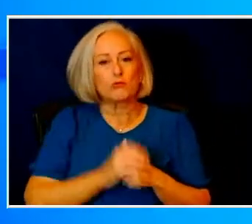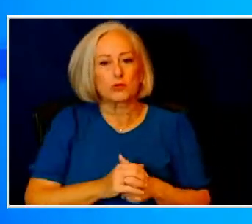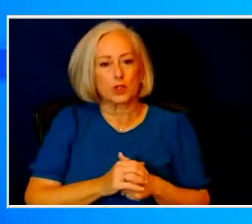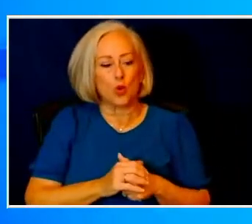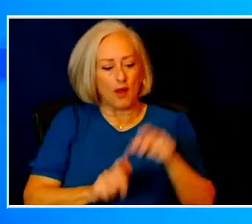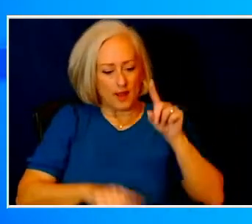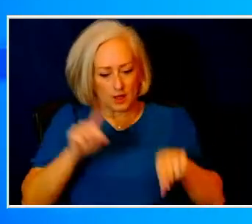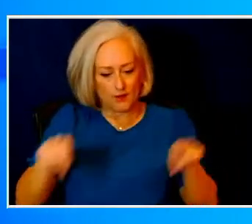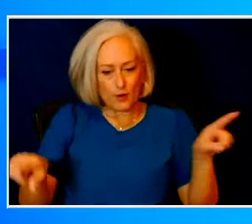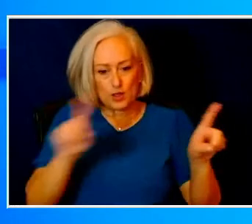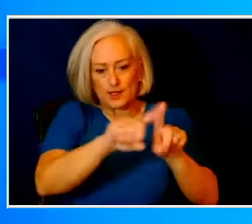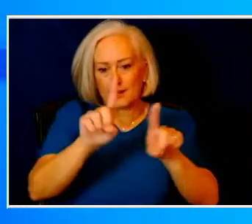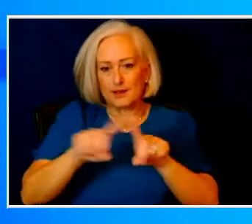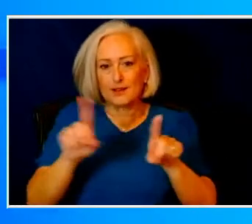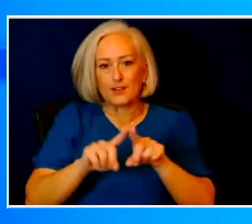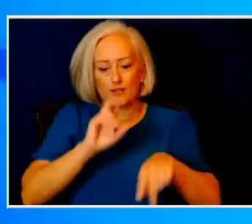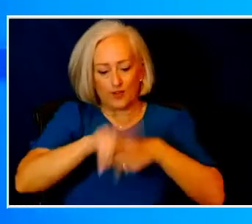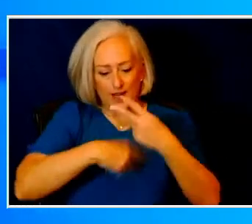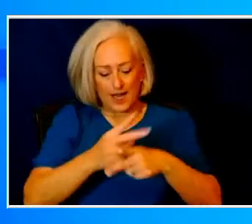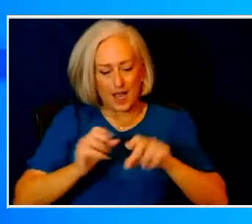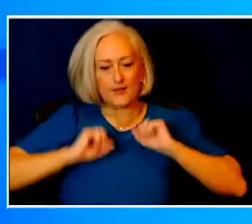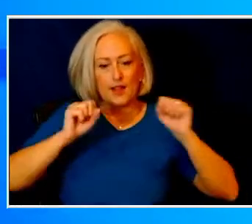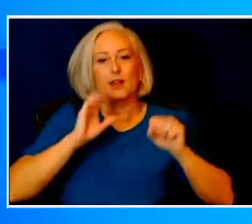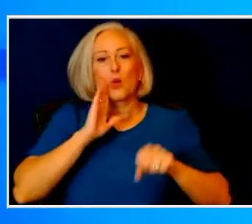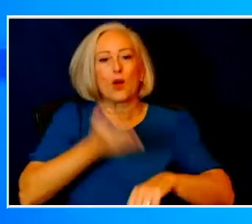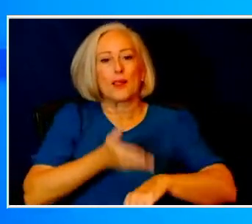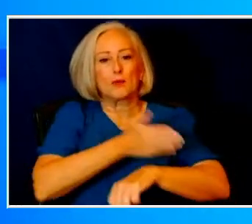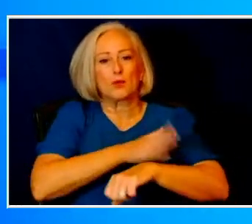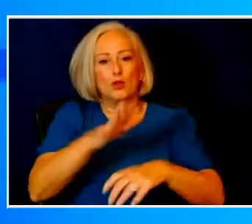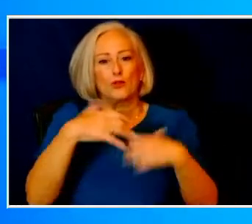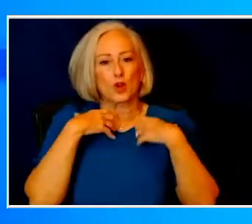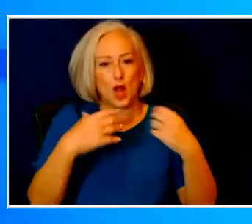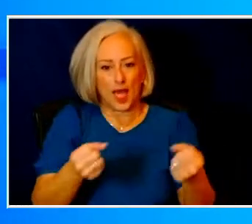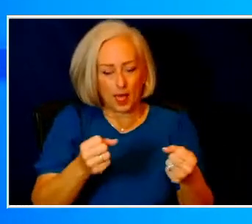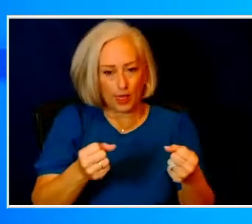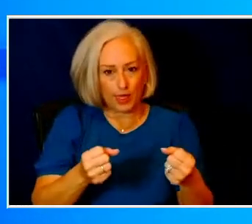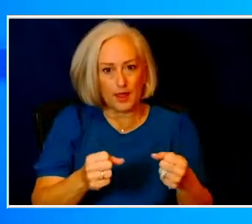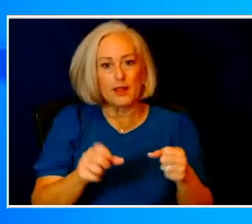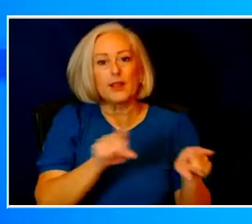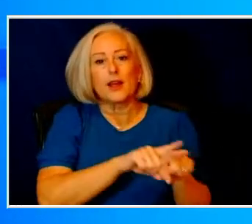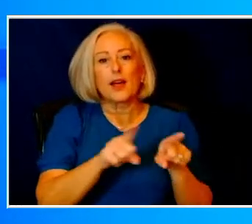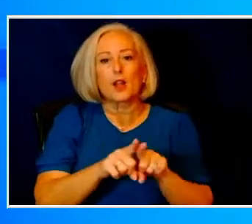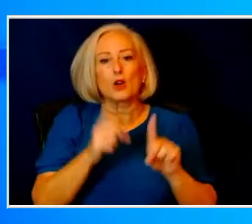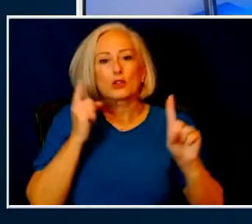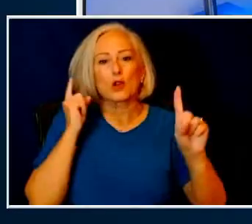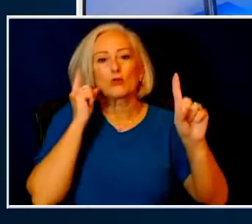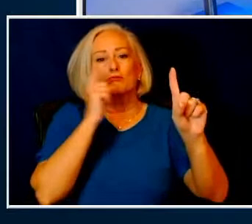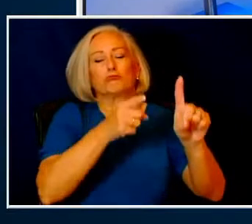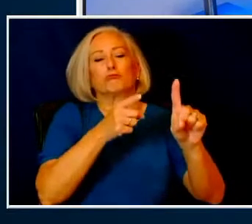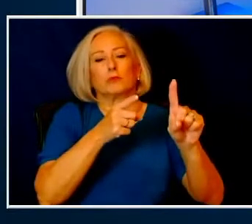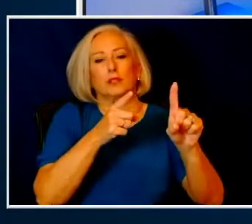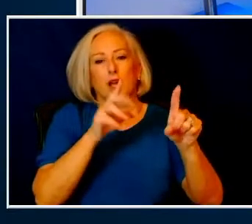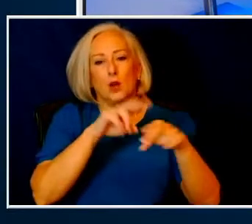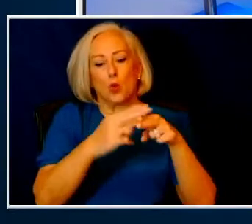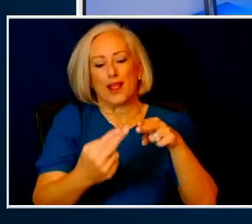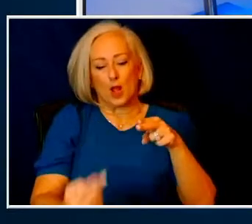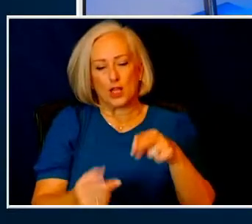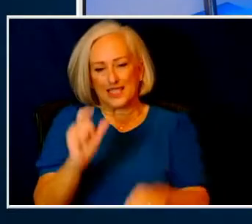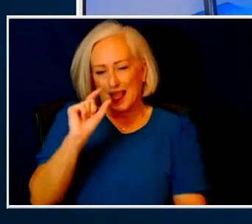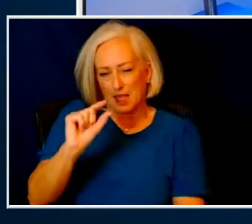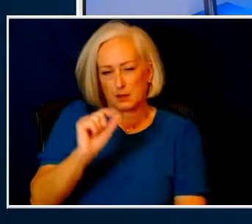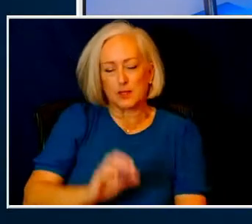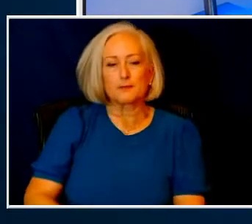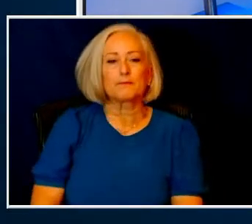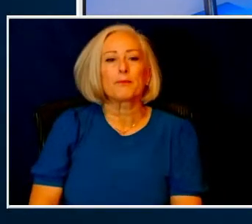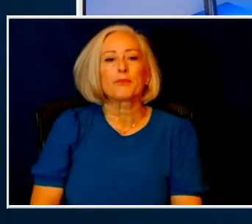best broad range of support in improving your health, and then targeting a little bit of weight loss as well. And John and Steve, talk about this impact of